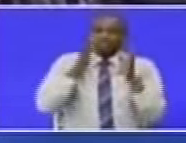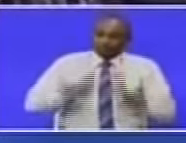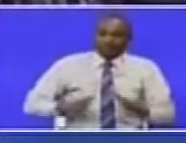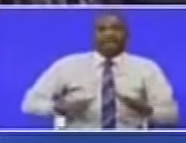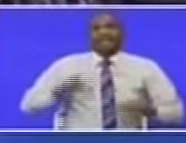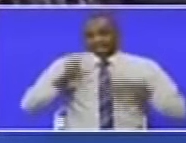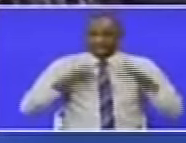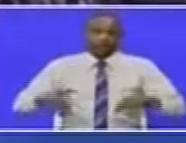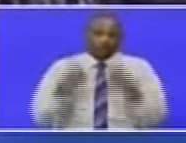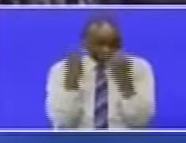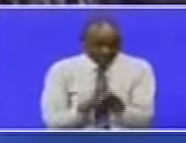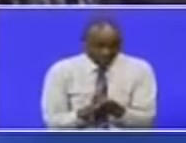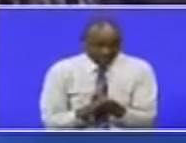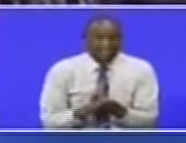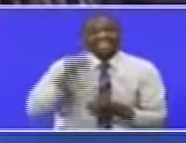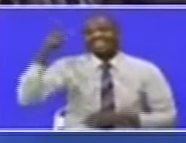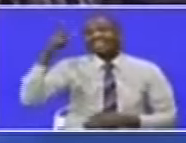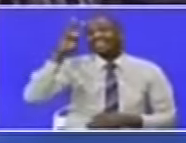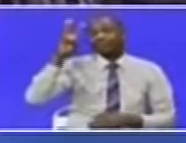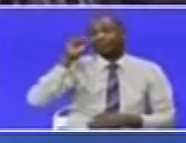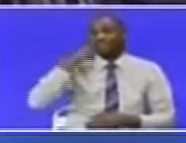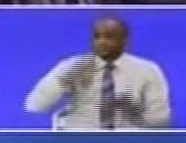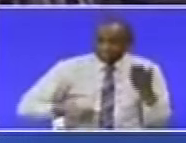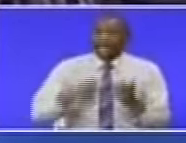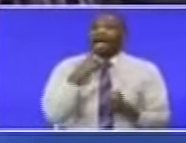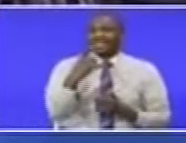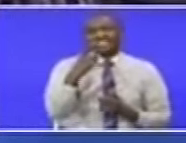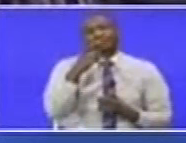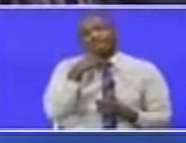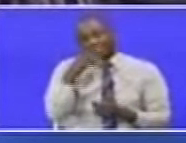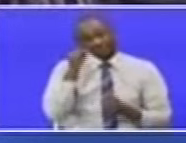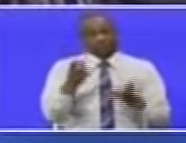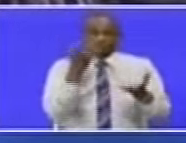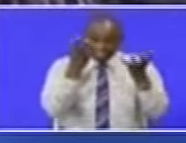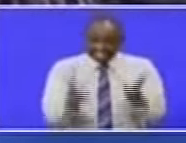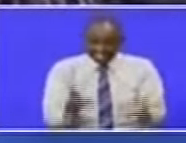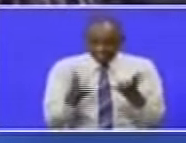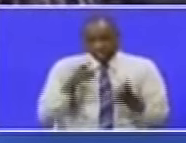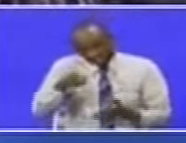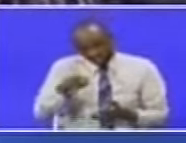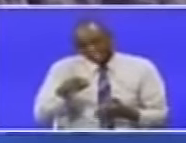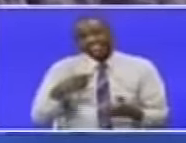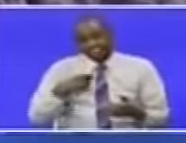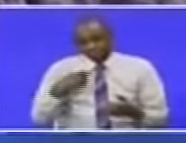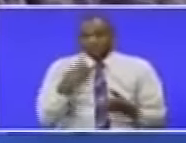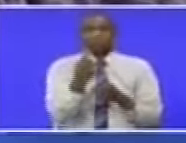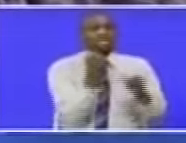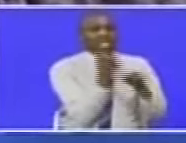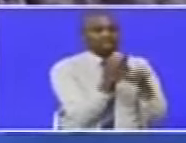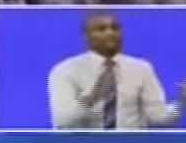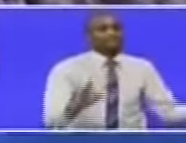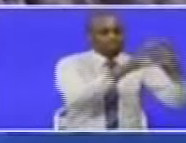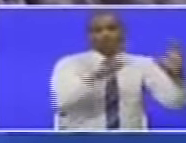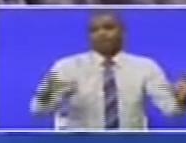to the Kenya Wildlife Service, the 105 tons of ivory, stacked in 11 piles of 16,000